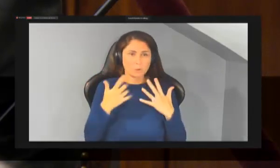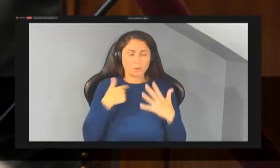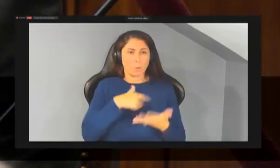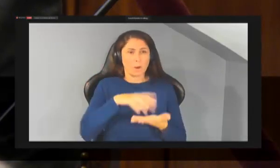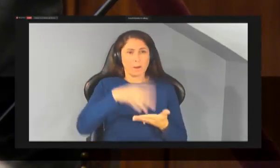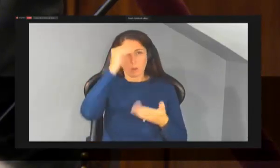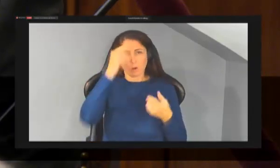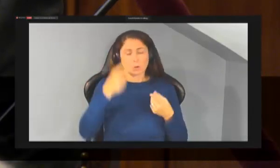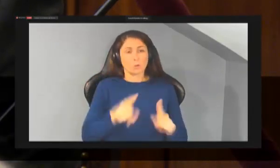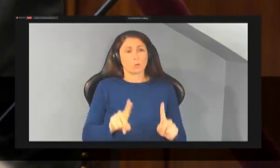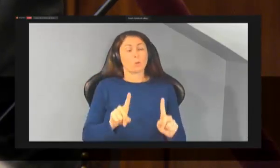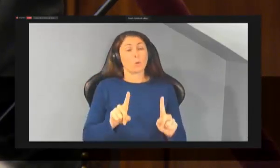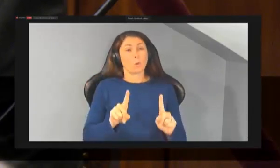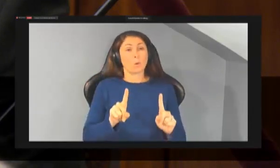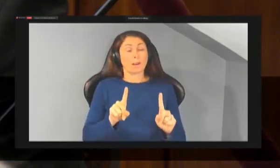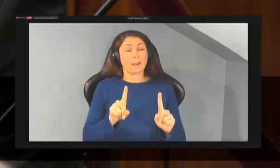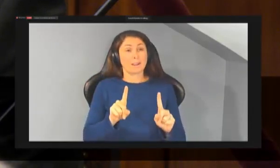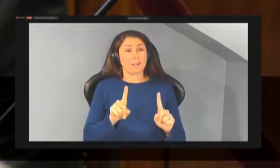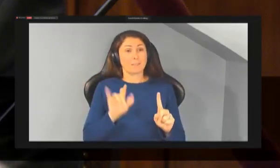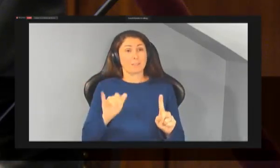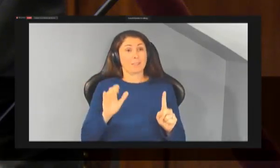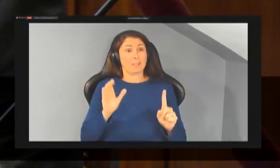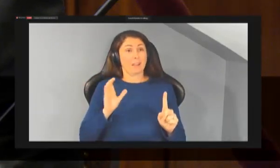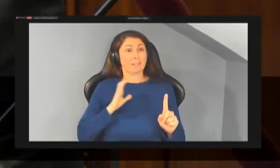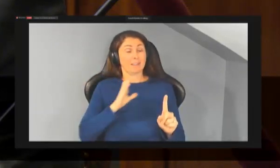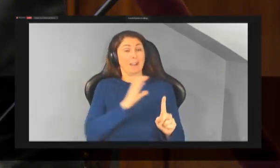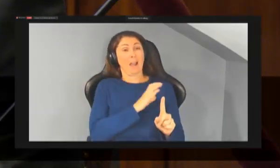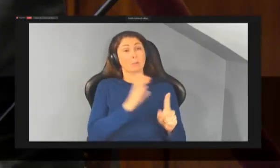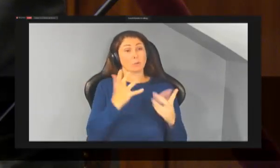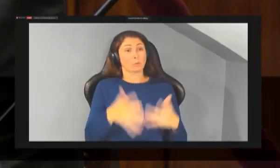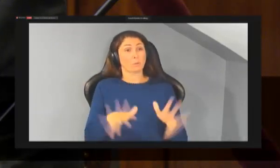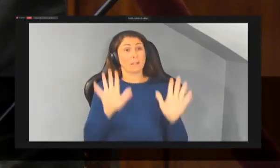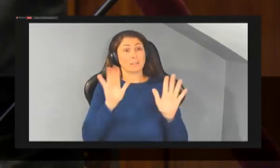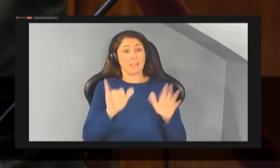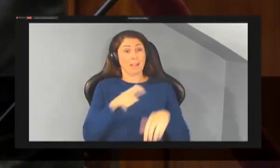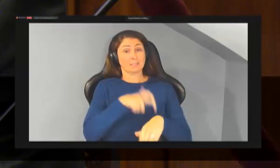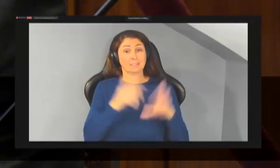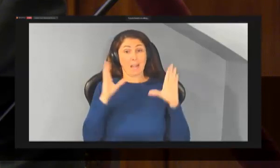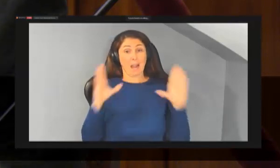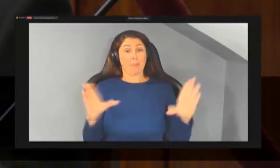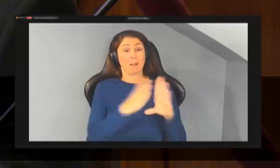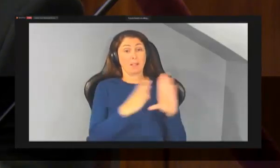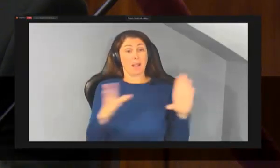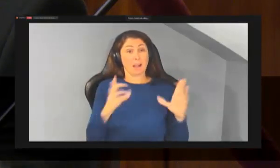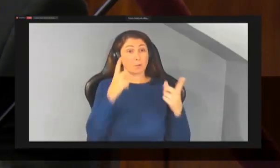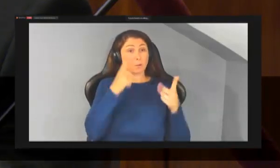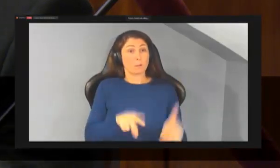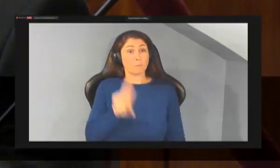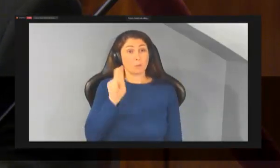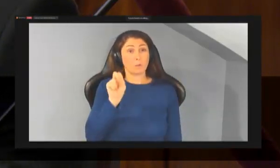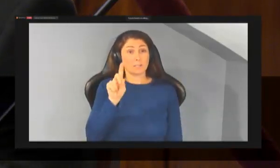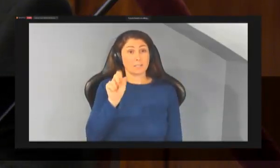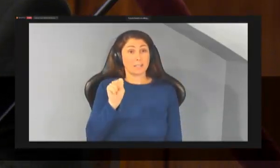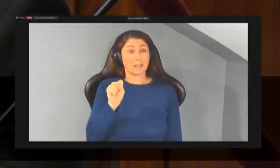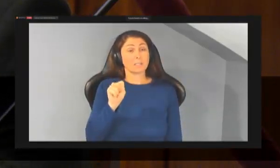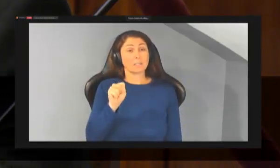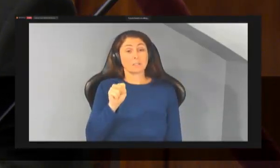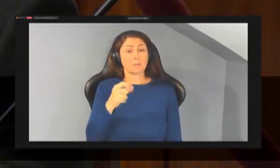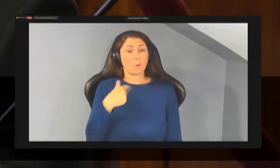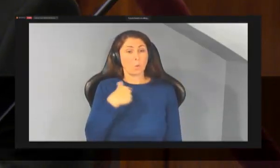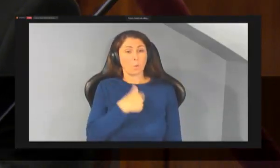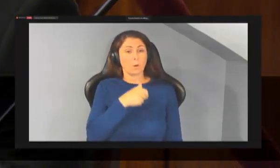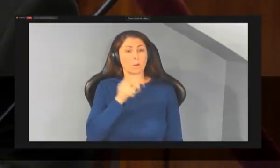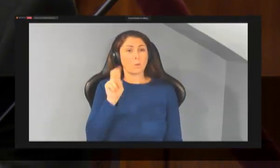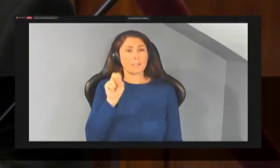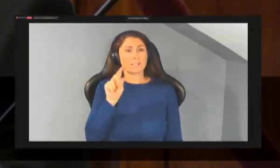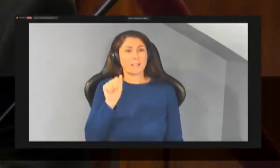recess that what the timeline in order to get an agreement with the USDA was at a time when we weren't able to bring this legislation any